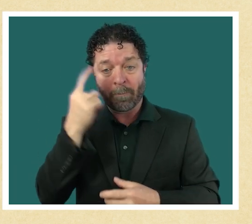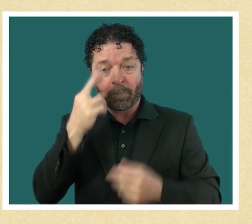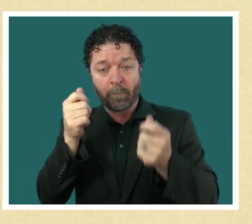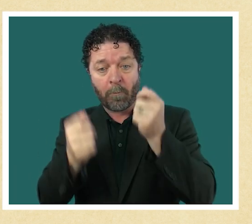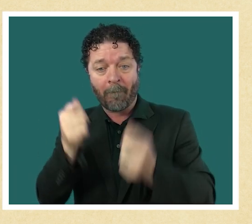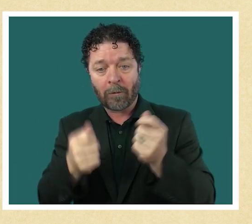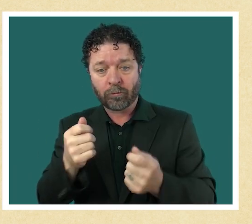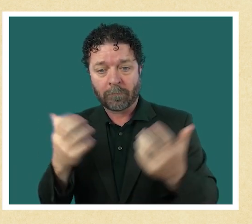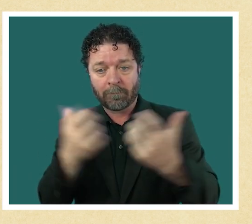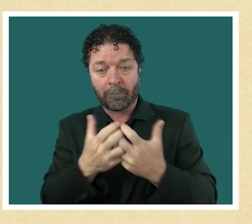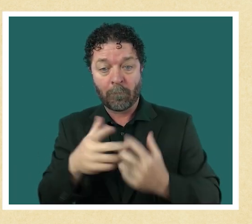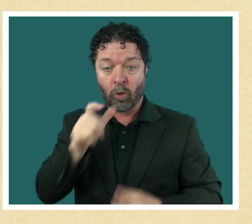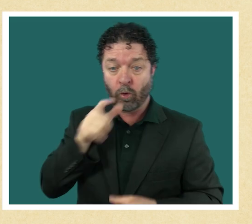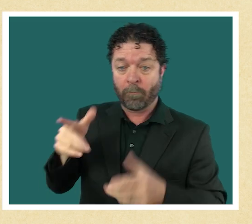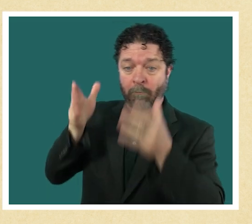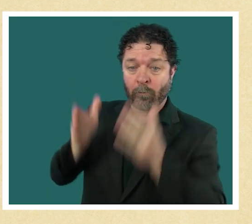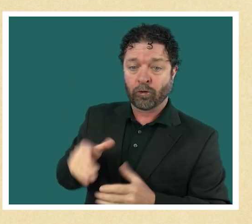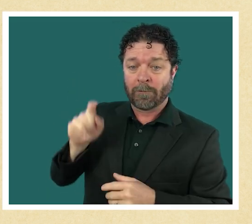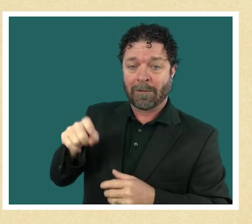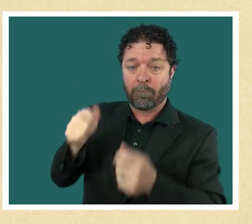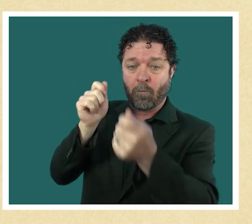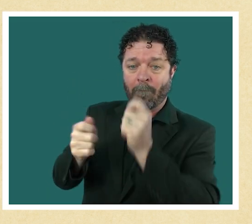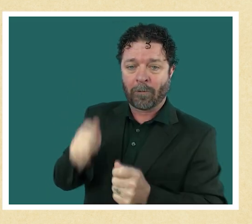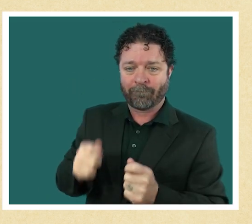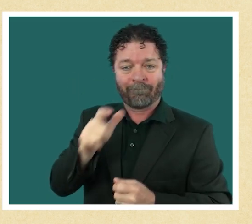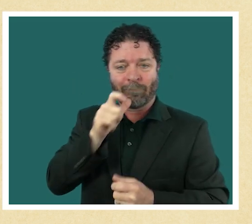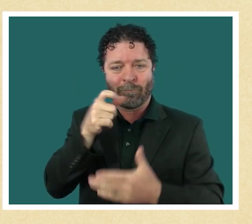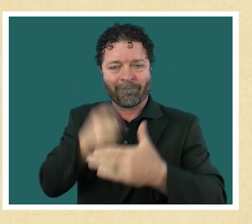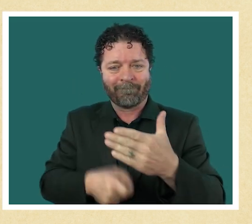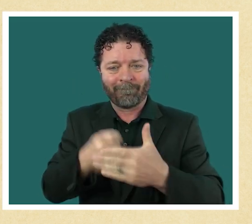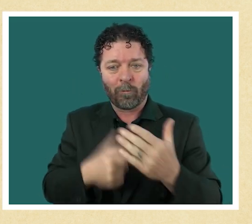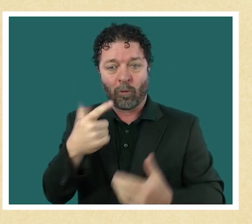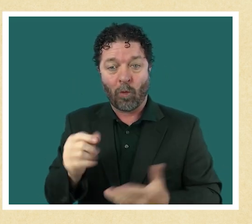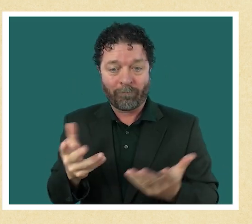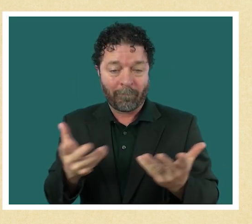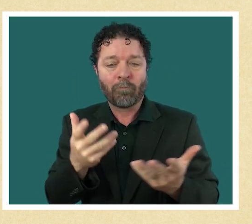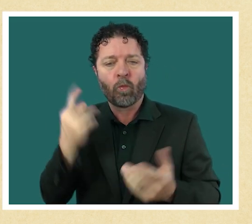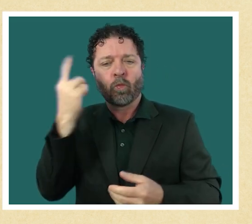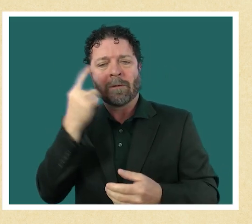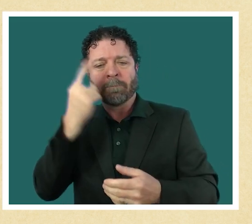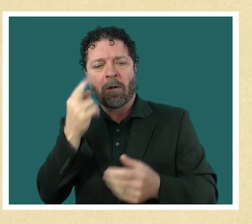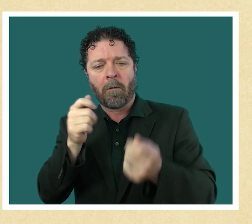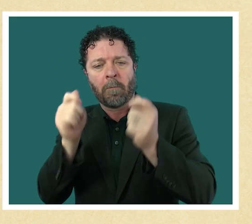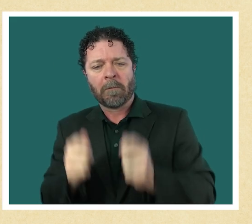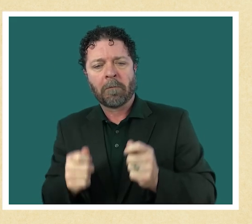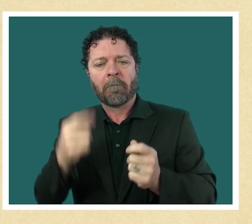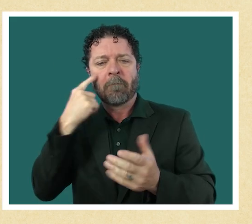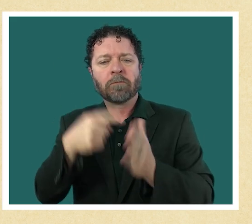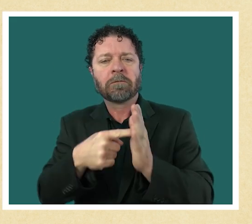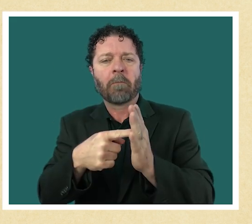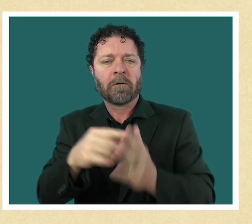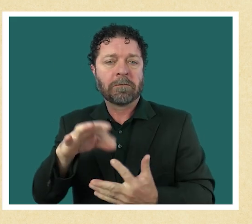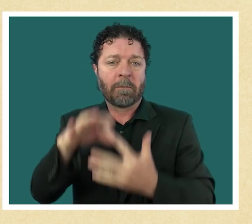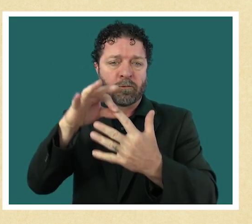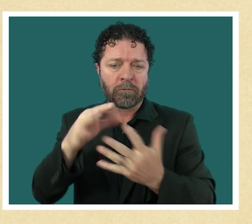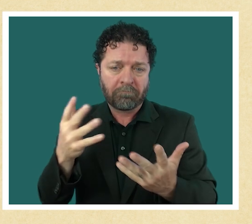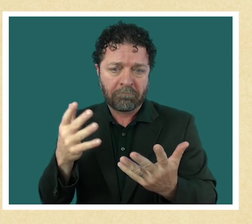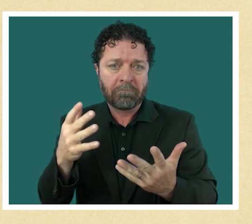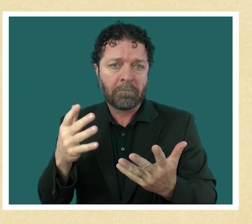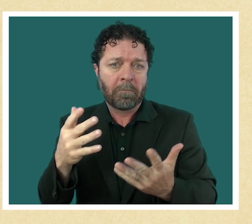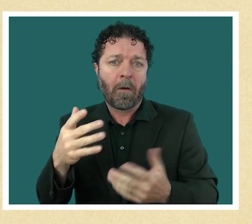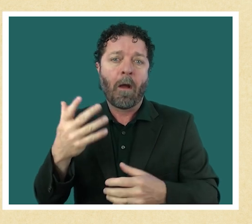the person who needs the modification. A reasonable accommodation is a change, exception,